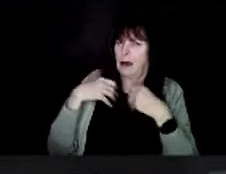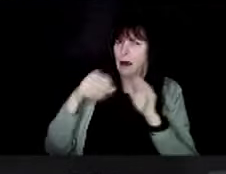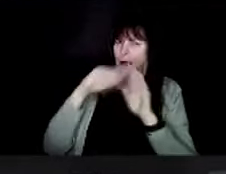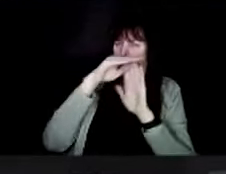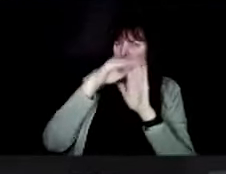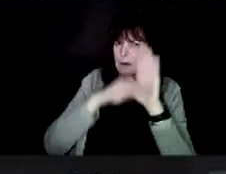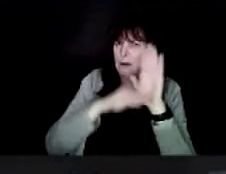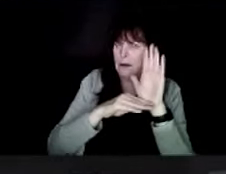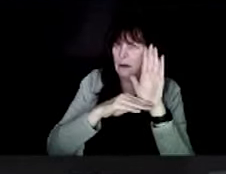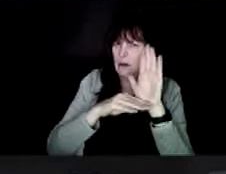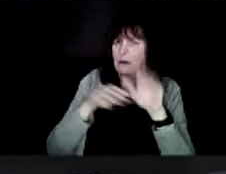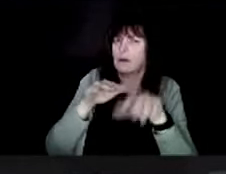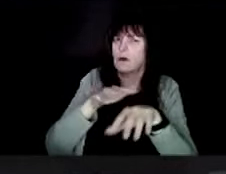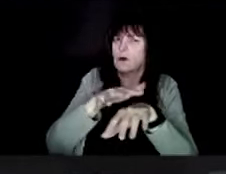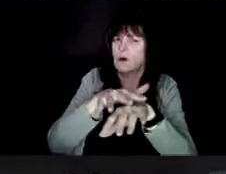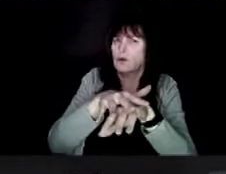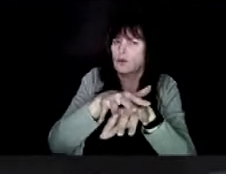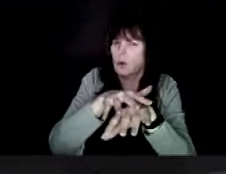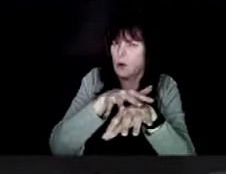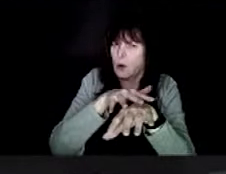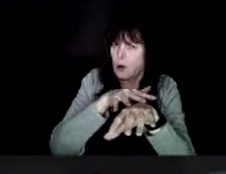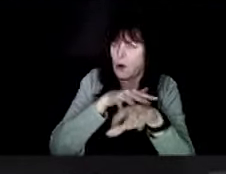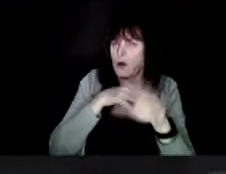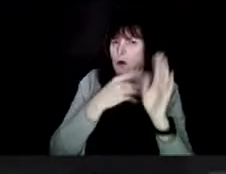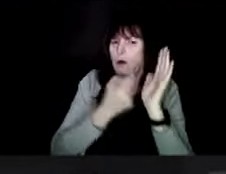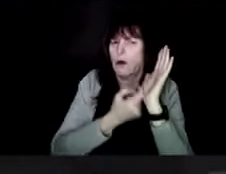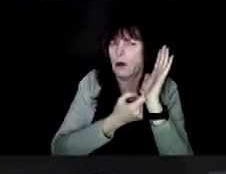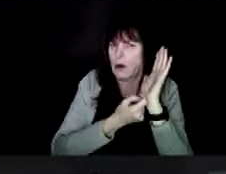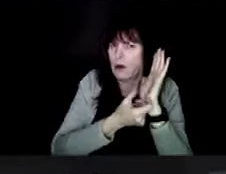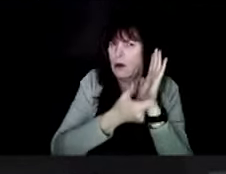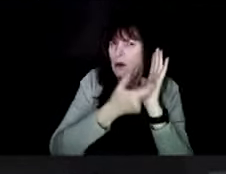you would ease first, or would you